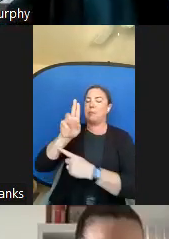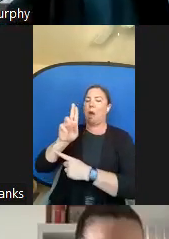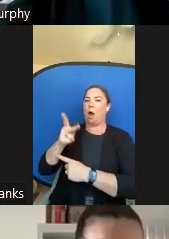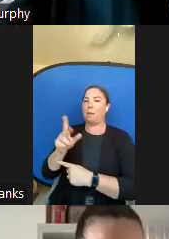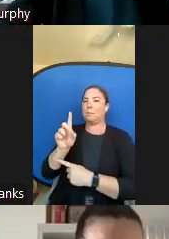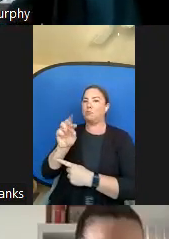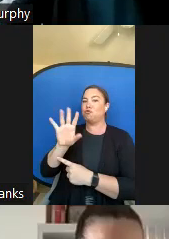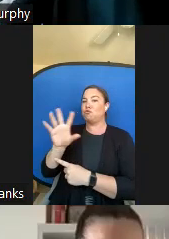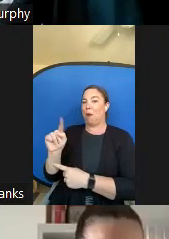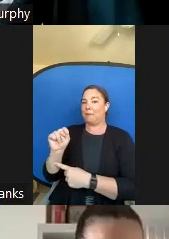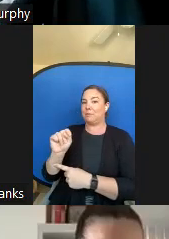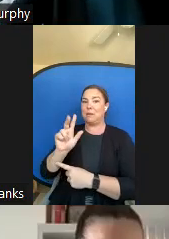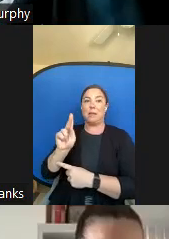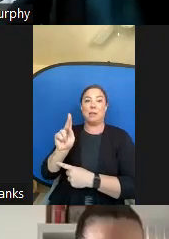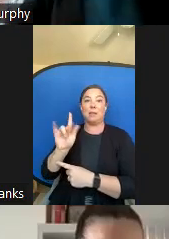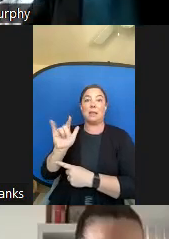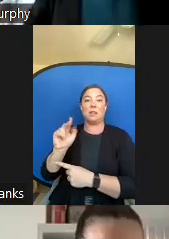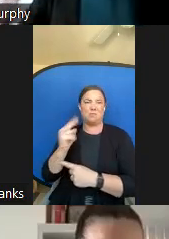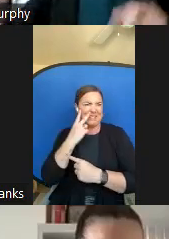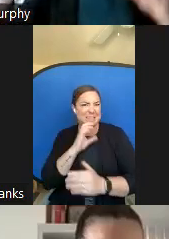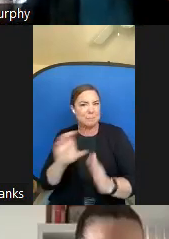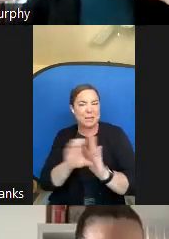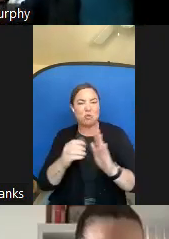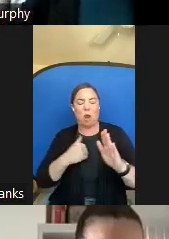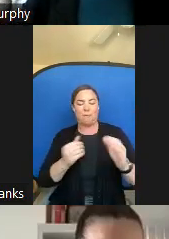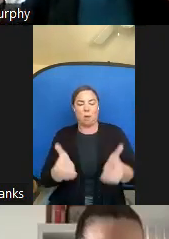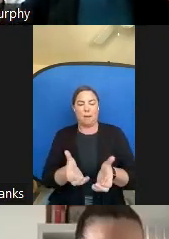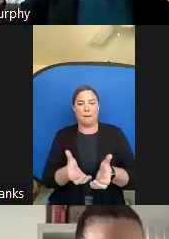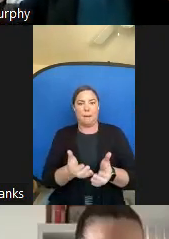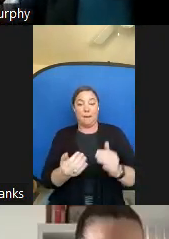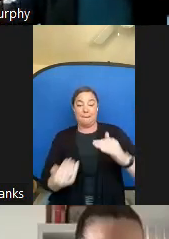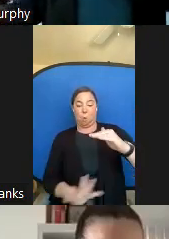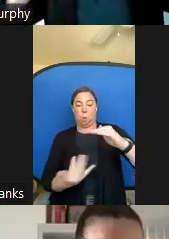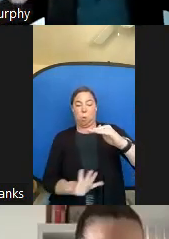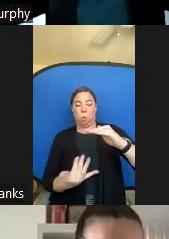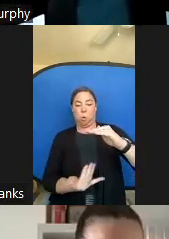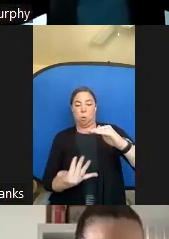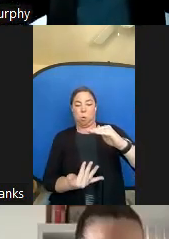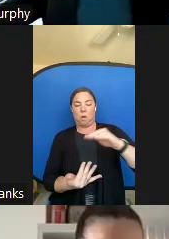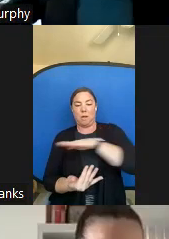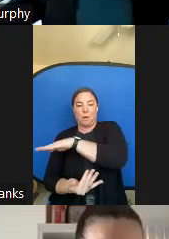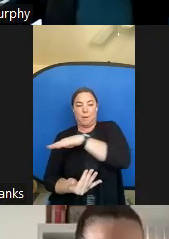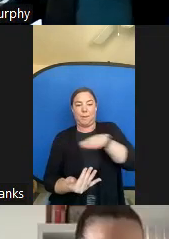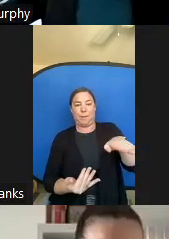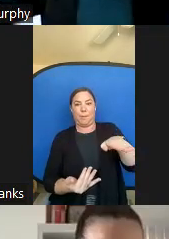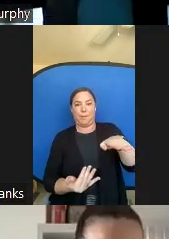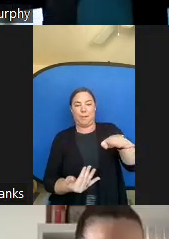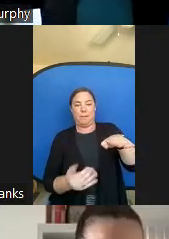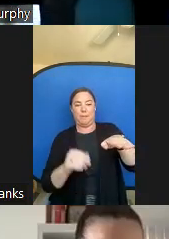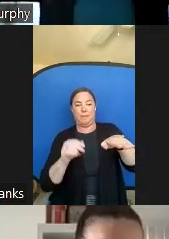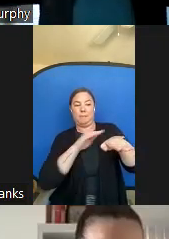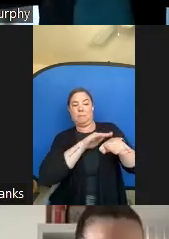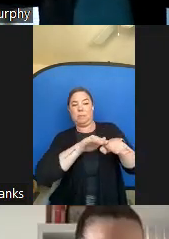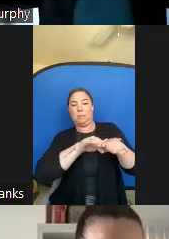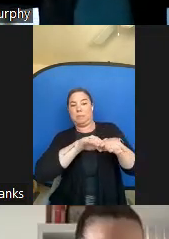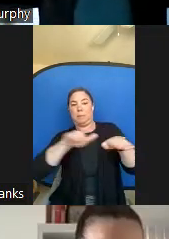combustion chamber, as you can see in this image, a lower combustion chamber for the heat and for the fire, and then there is an elevated floor on